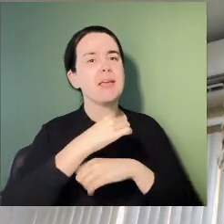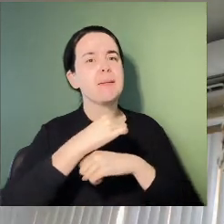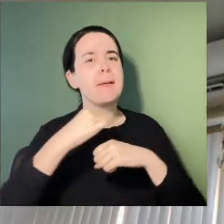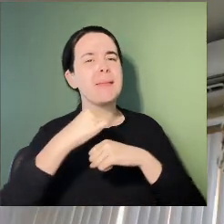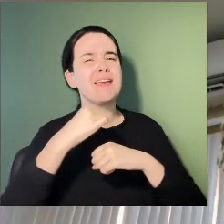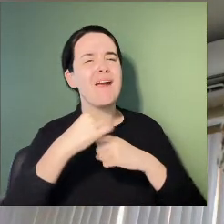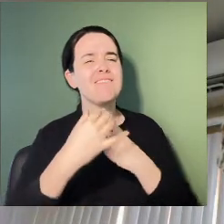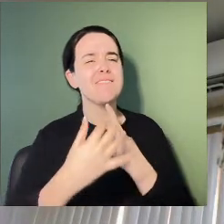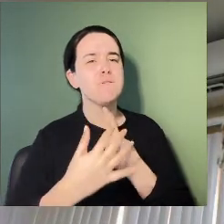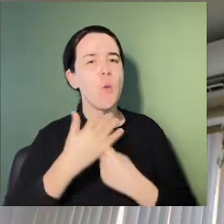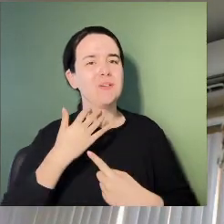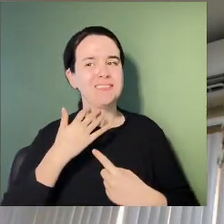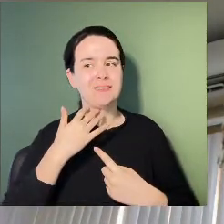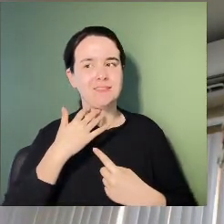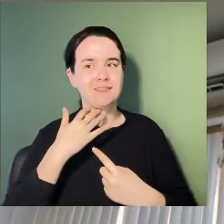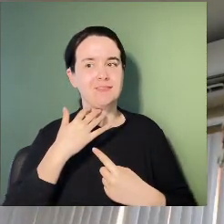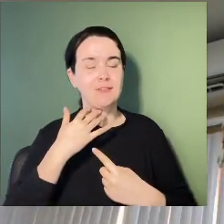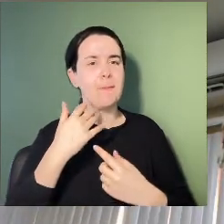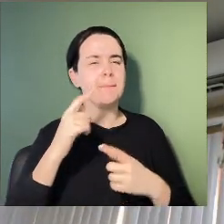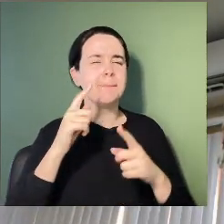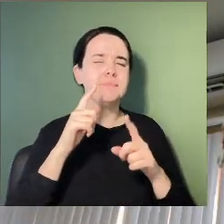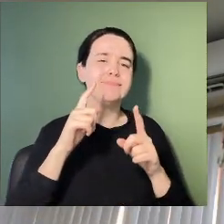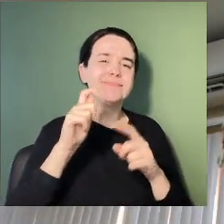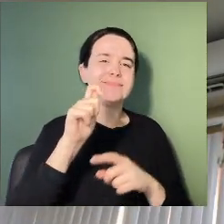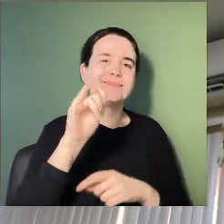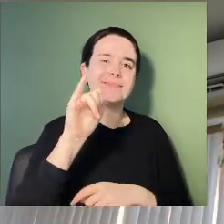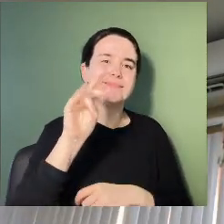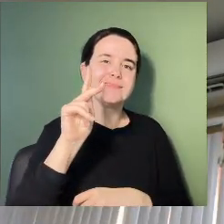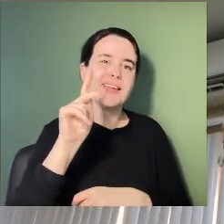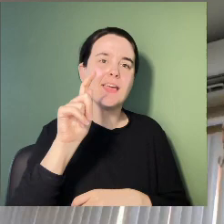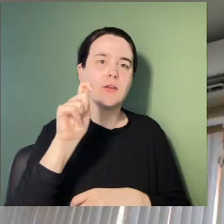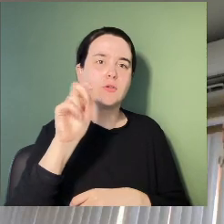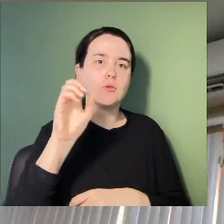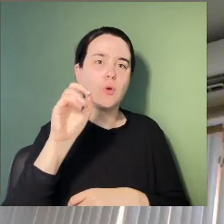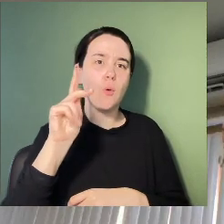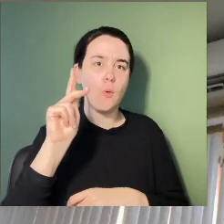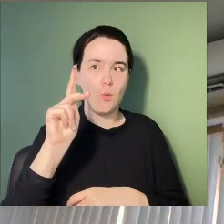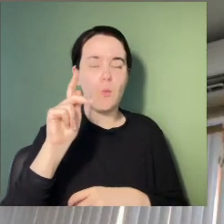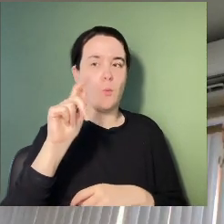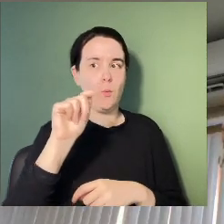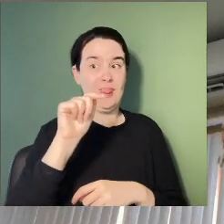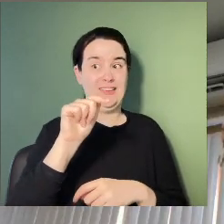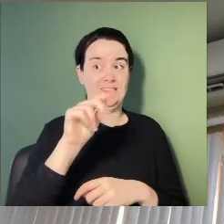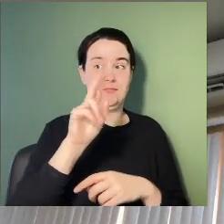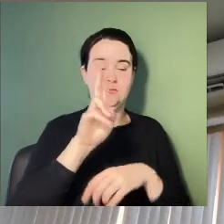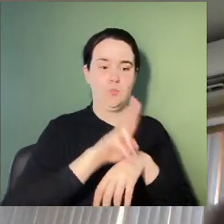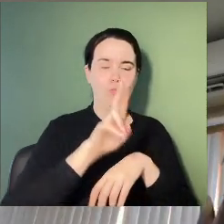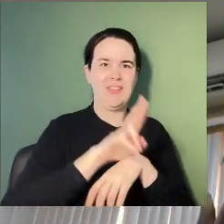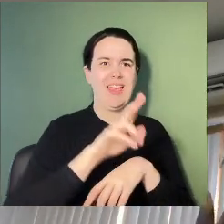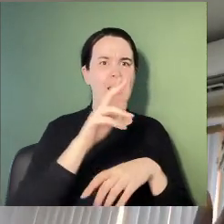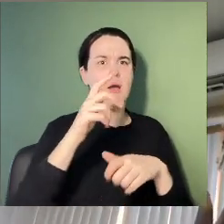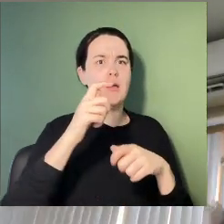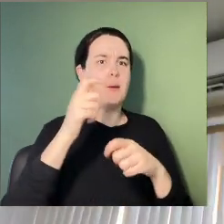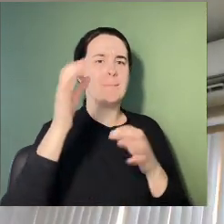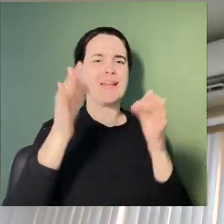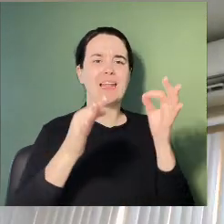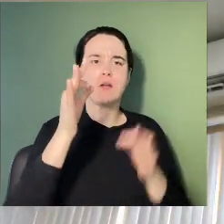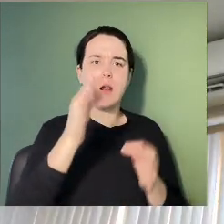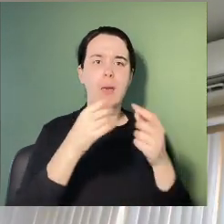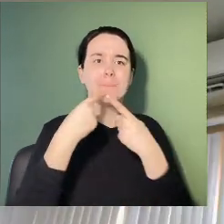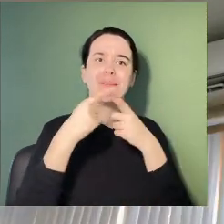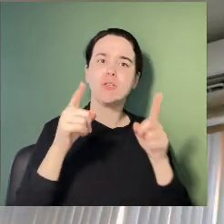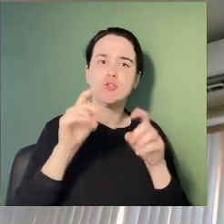influencers, particularly on TikTok, as a new site of political spending. And in our context, in our current